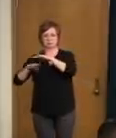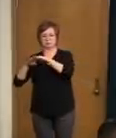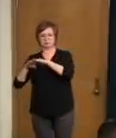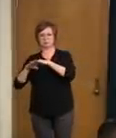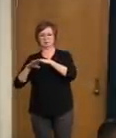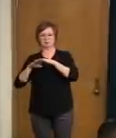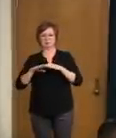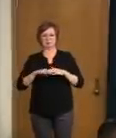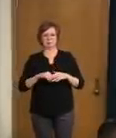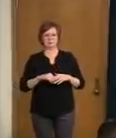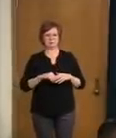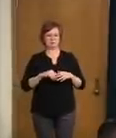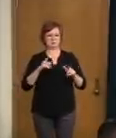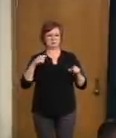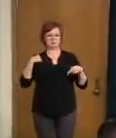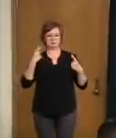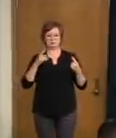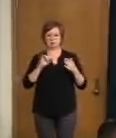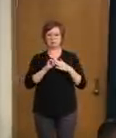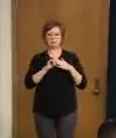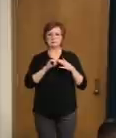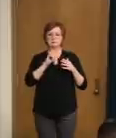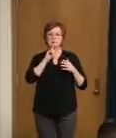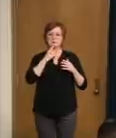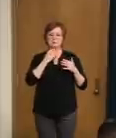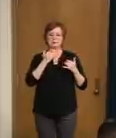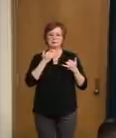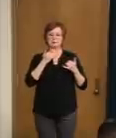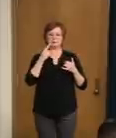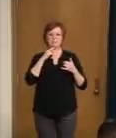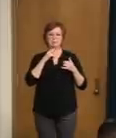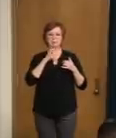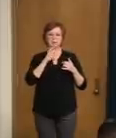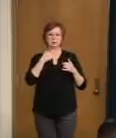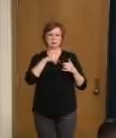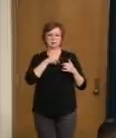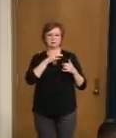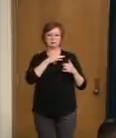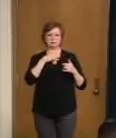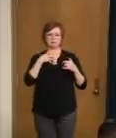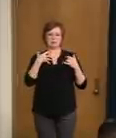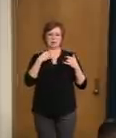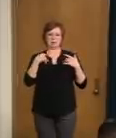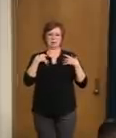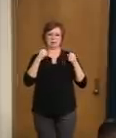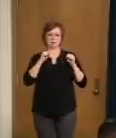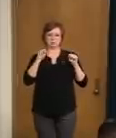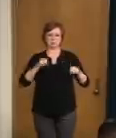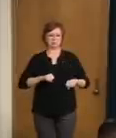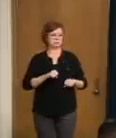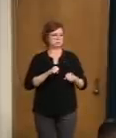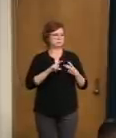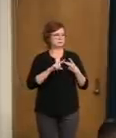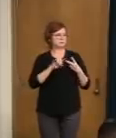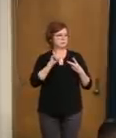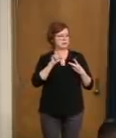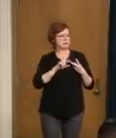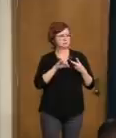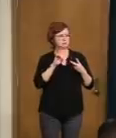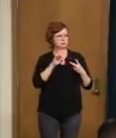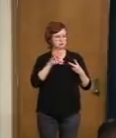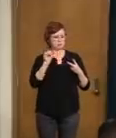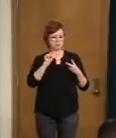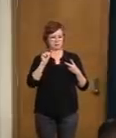most fragile point we've ever been in the pandemic. Arthur? This is for Dr. Shahab. You said